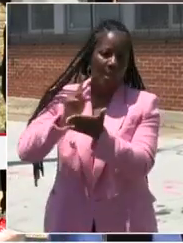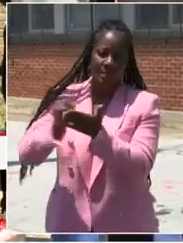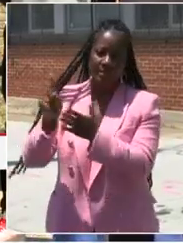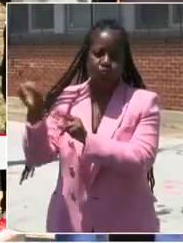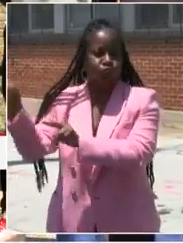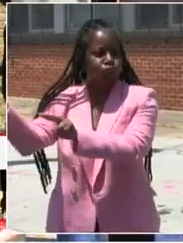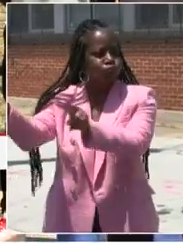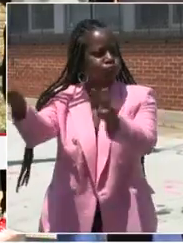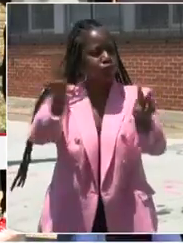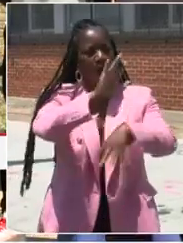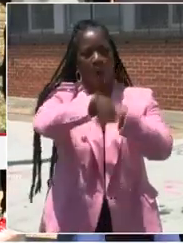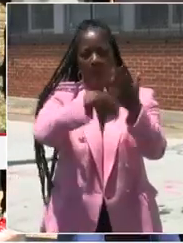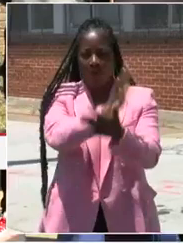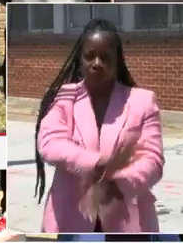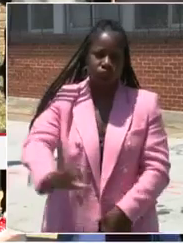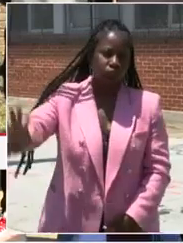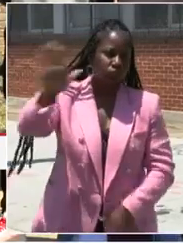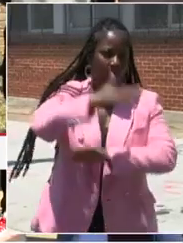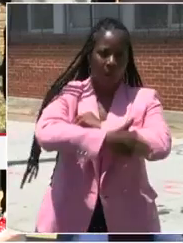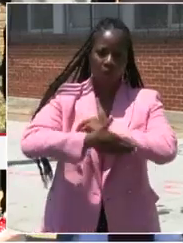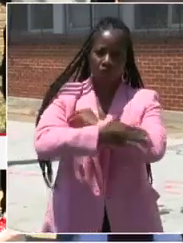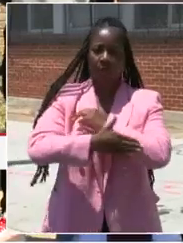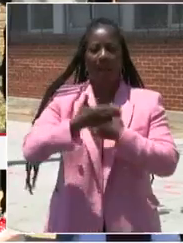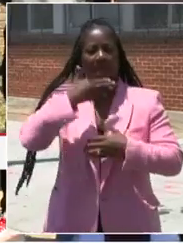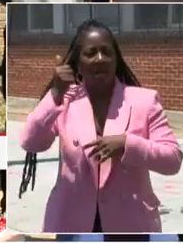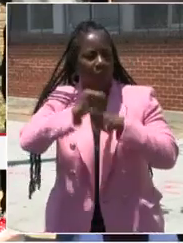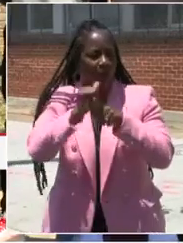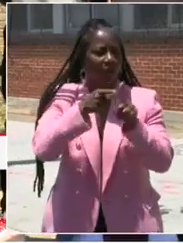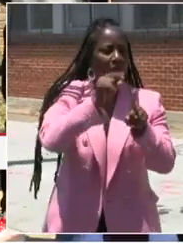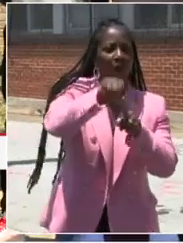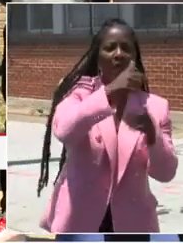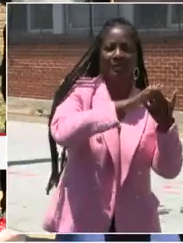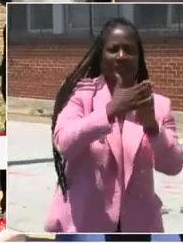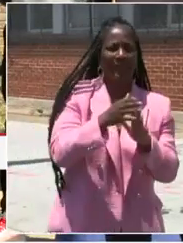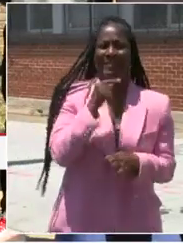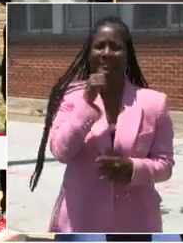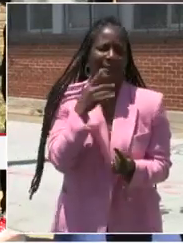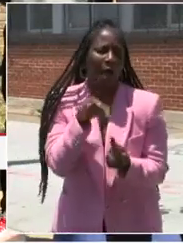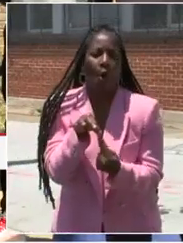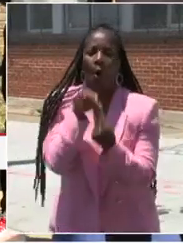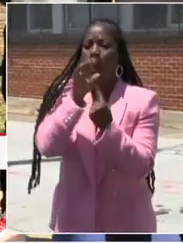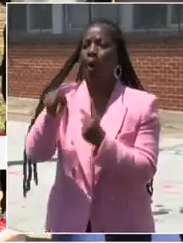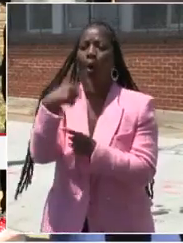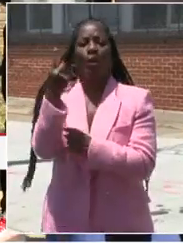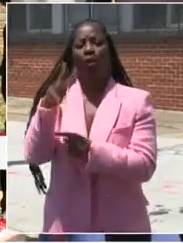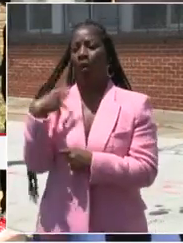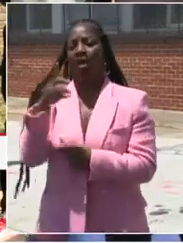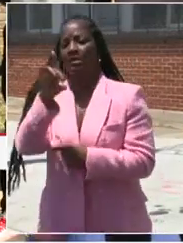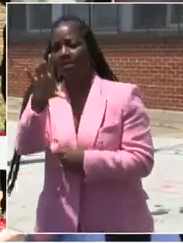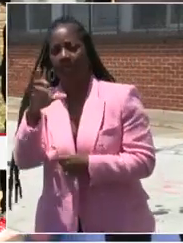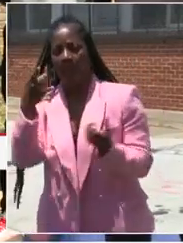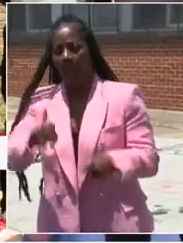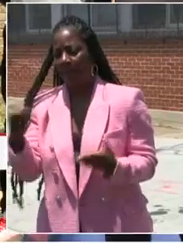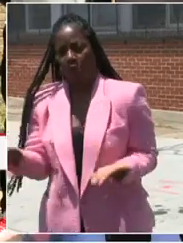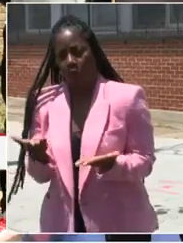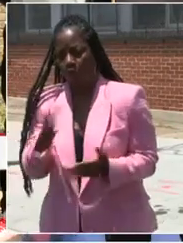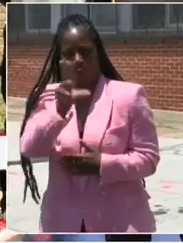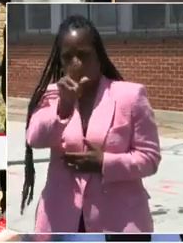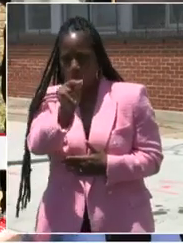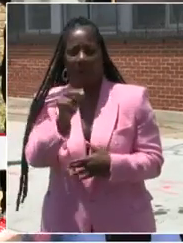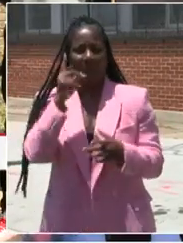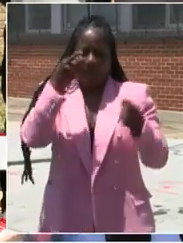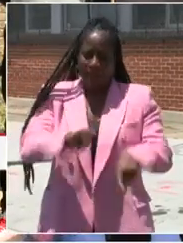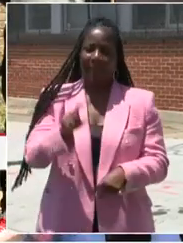across the country at best practices, other cities. This is not a uniquely Washington, D.C. issue. It is not even